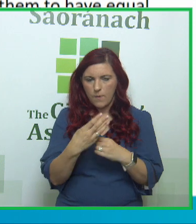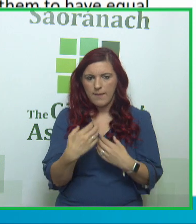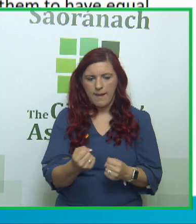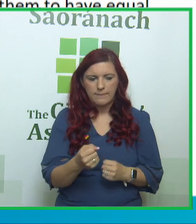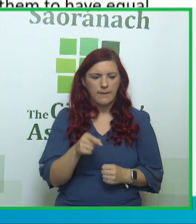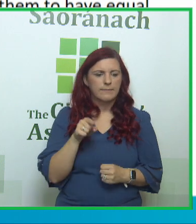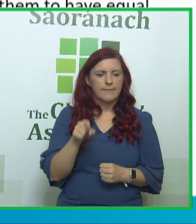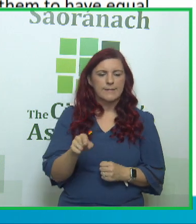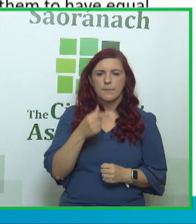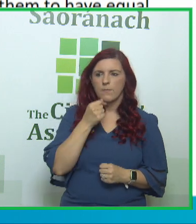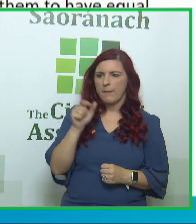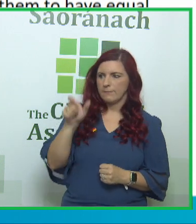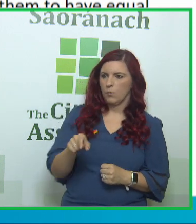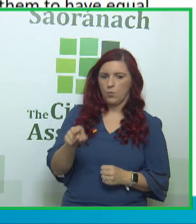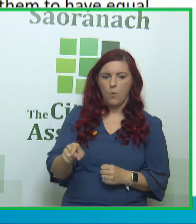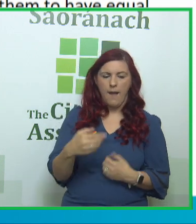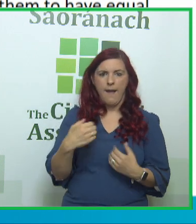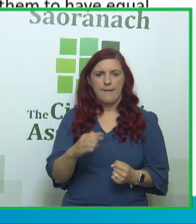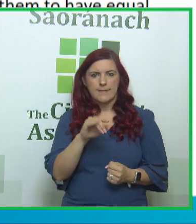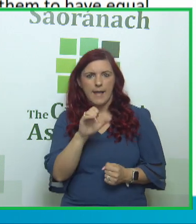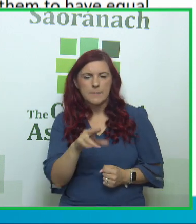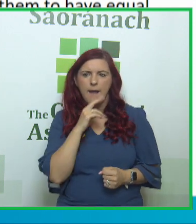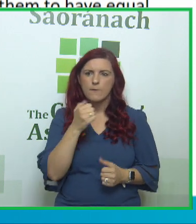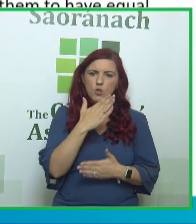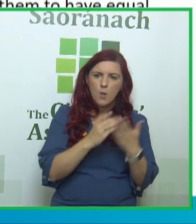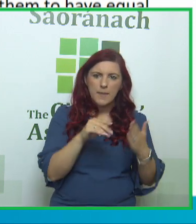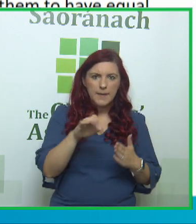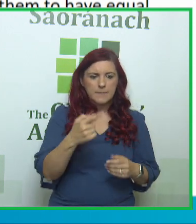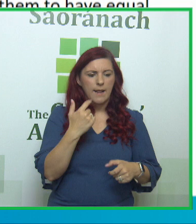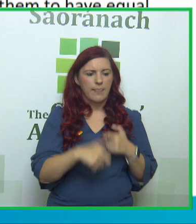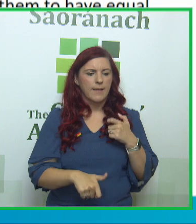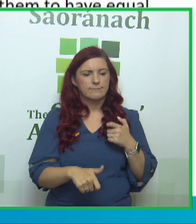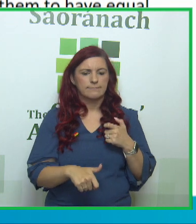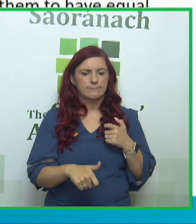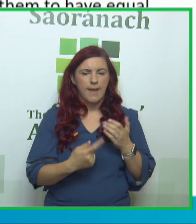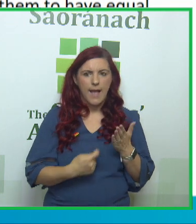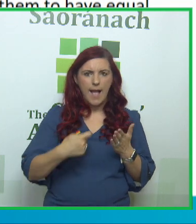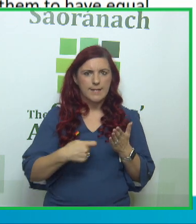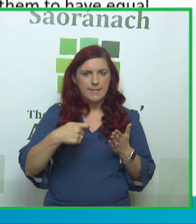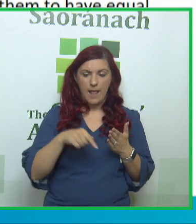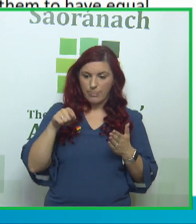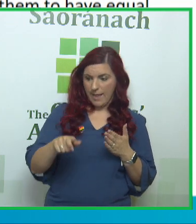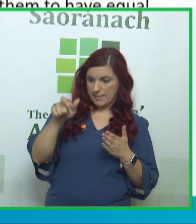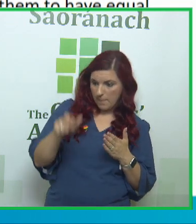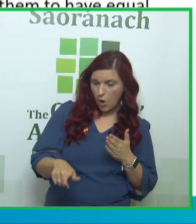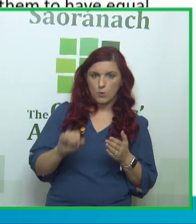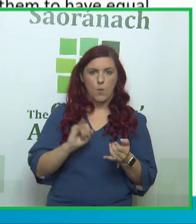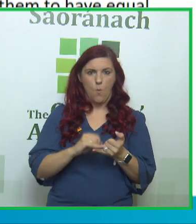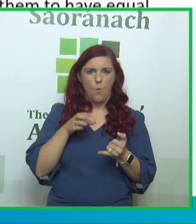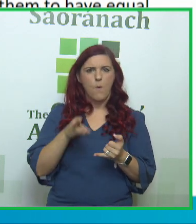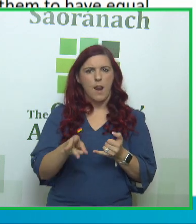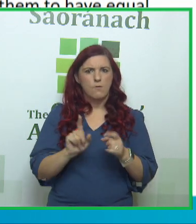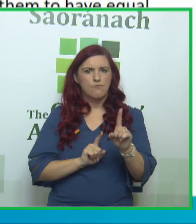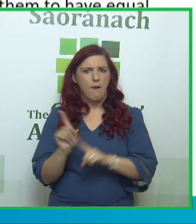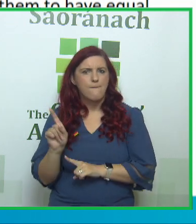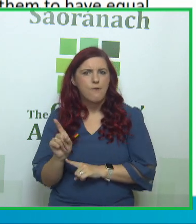the guy that shows up with the capital, or at least some of it, and then you can top it up. He's going to be the guy or the girl or the they that is